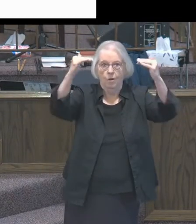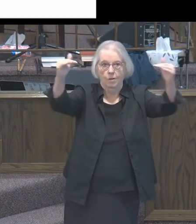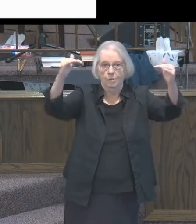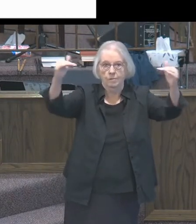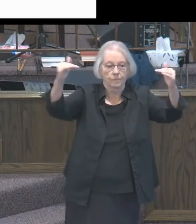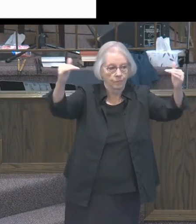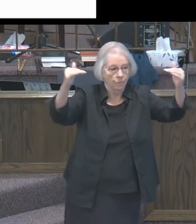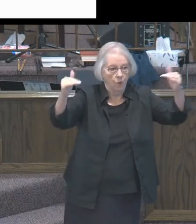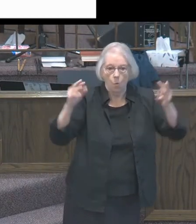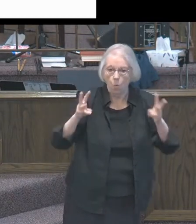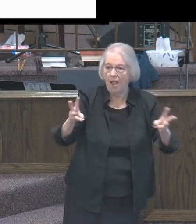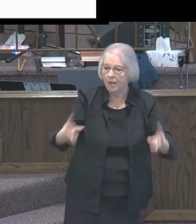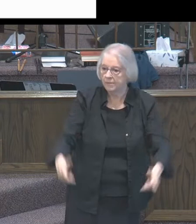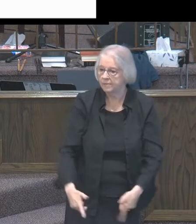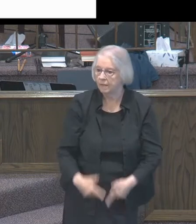restating